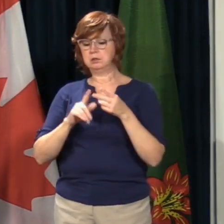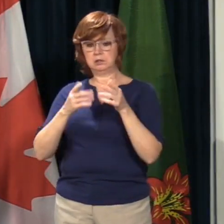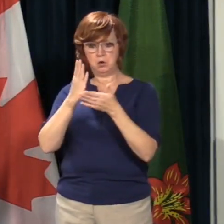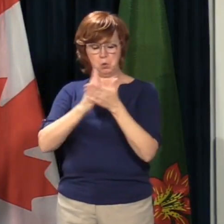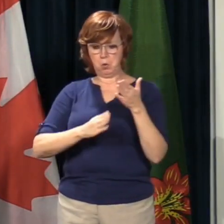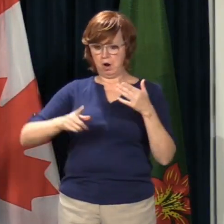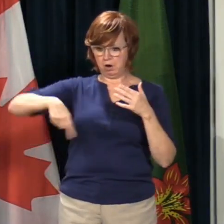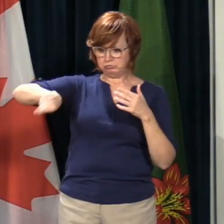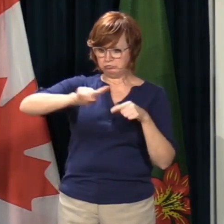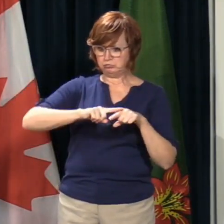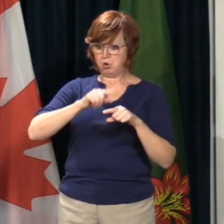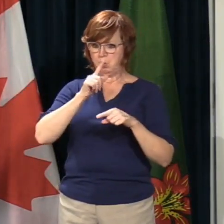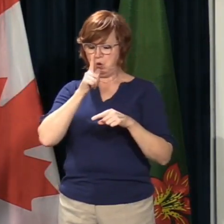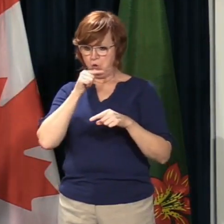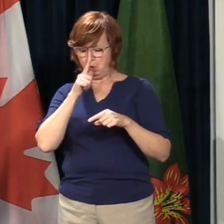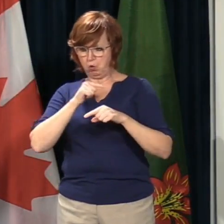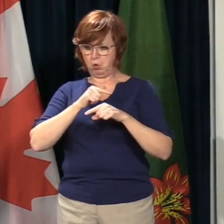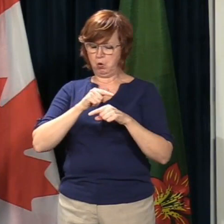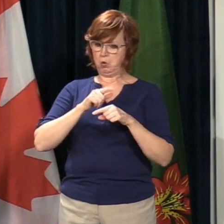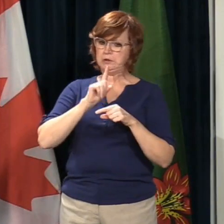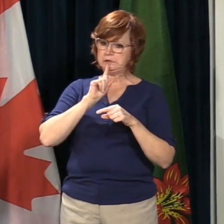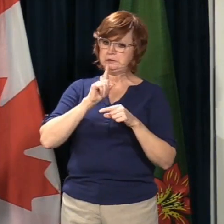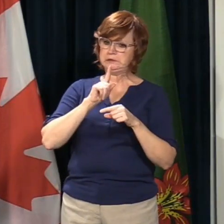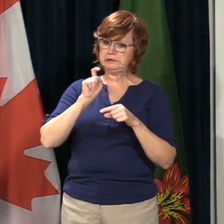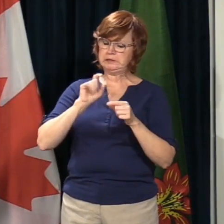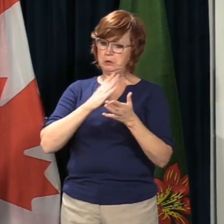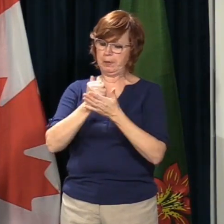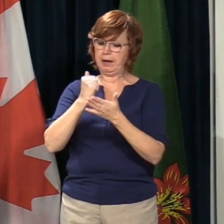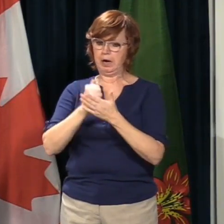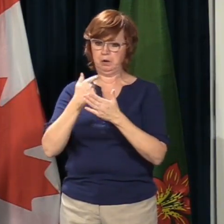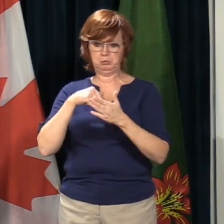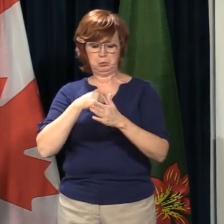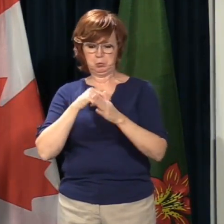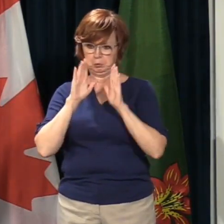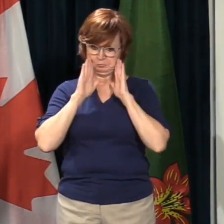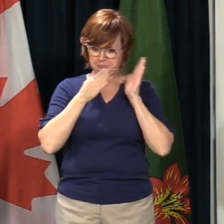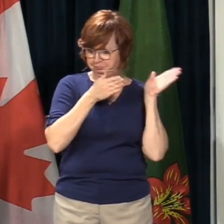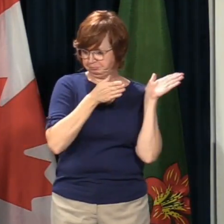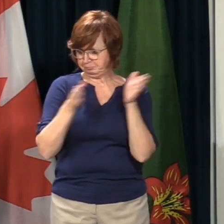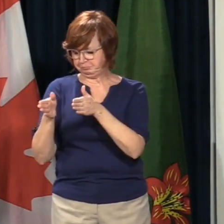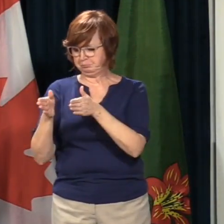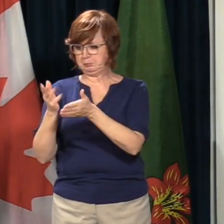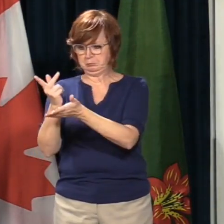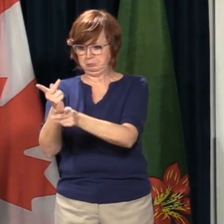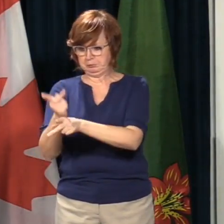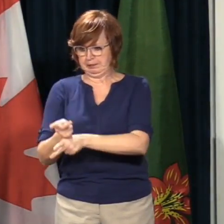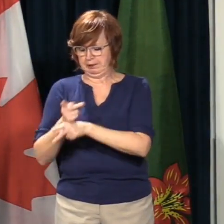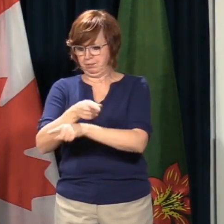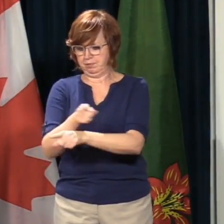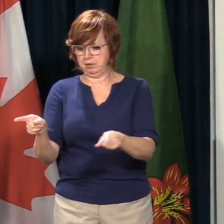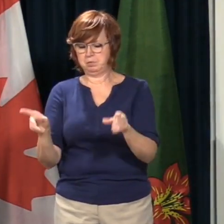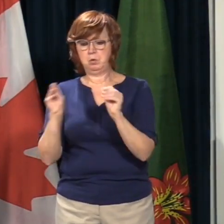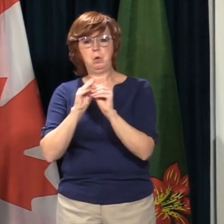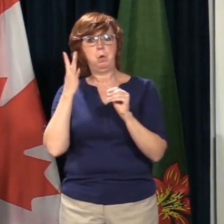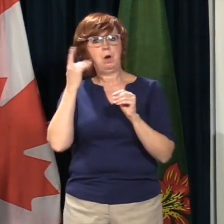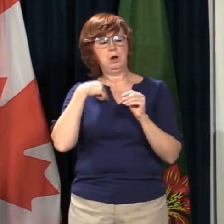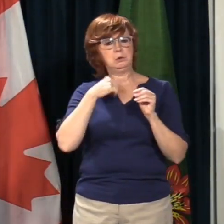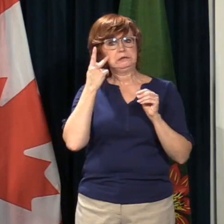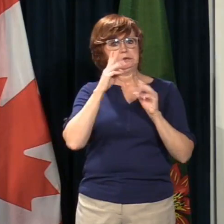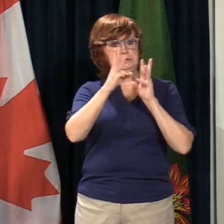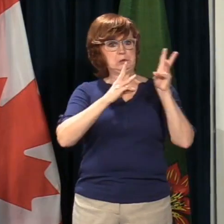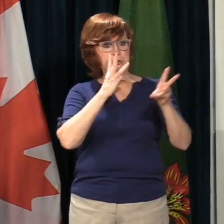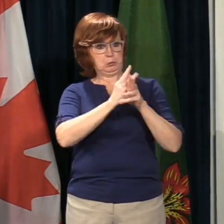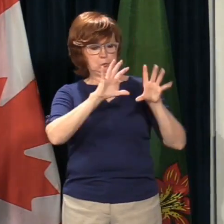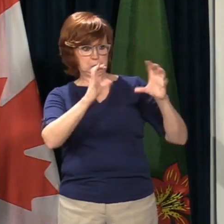our most vulnerable populations. Specifically, we've been watching and learning across the globe about how deadly the impact is of